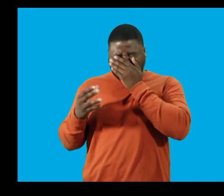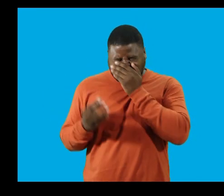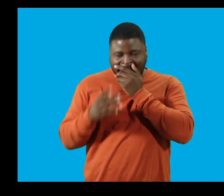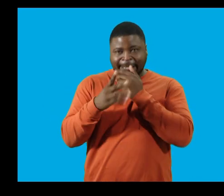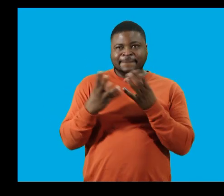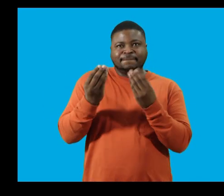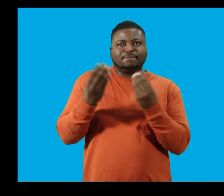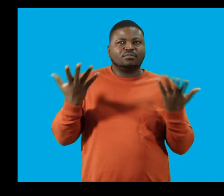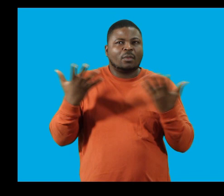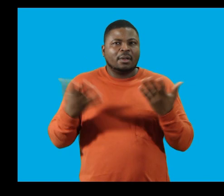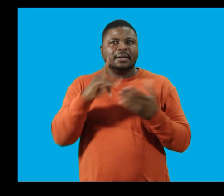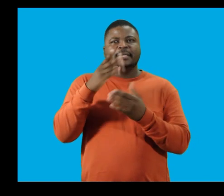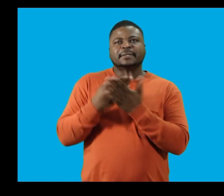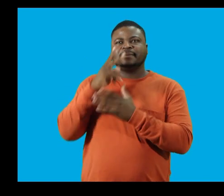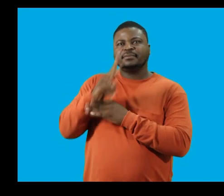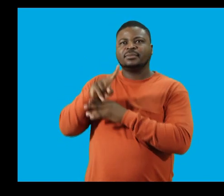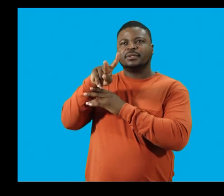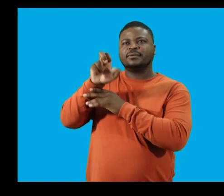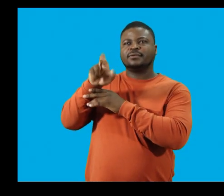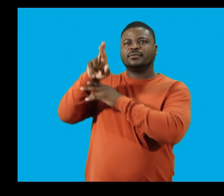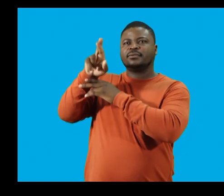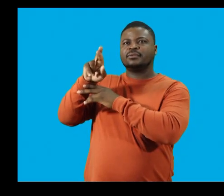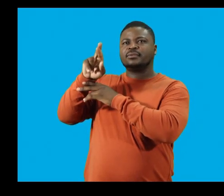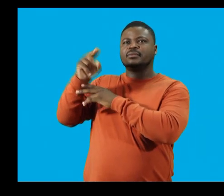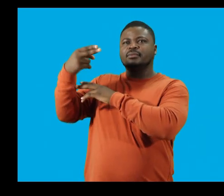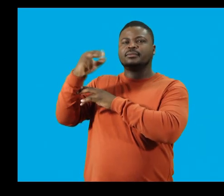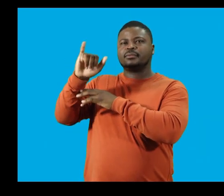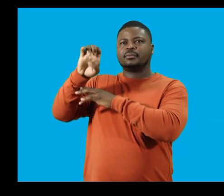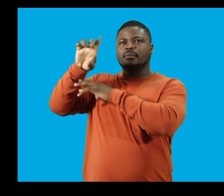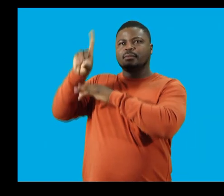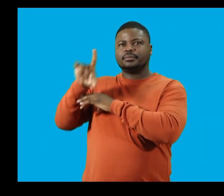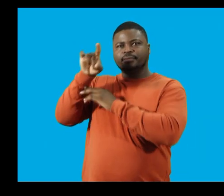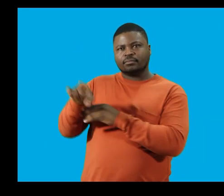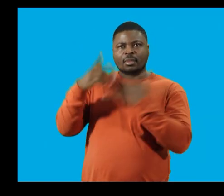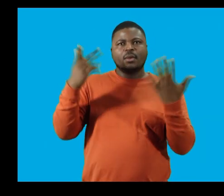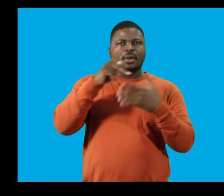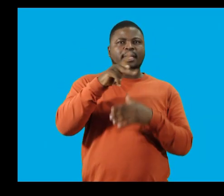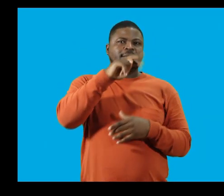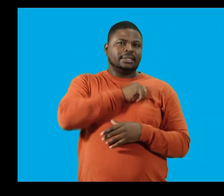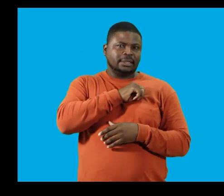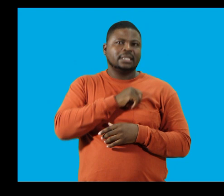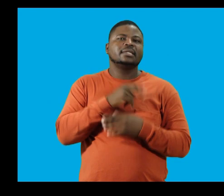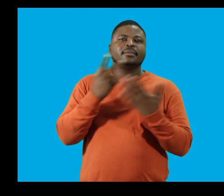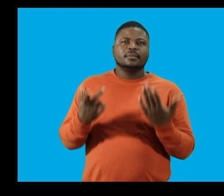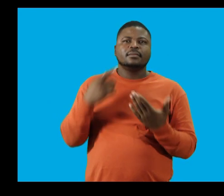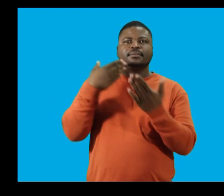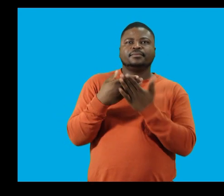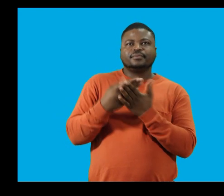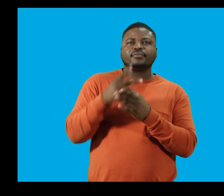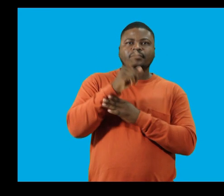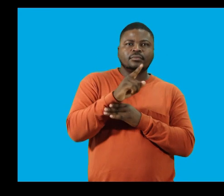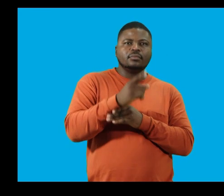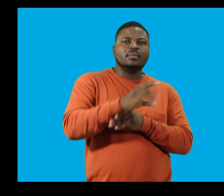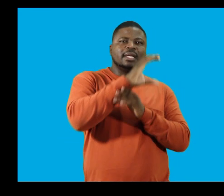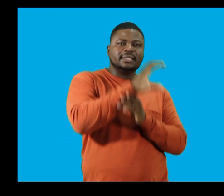in KwaZulu-Natal. Yes, it is. There's Vryheid. And then you read off as a two-way